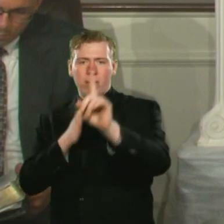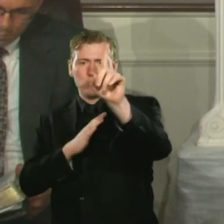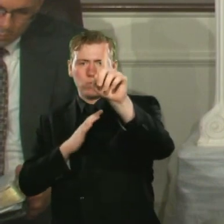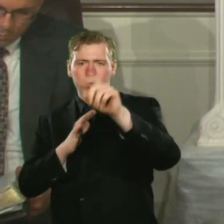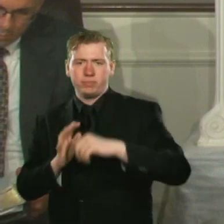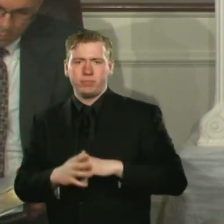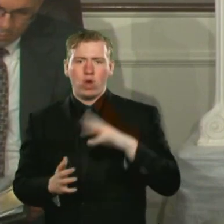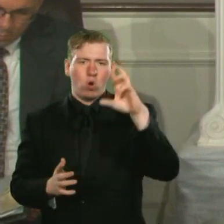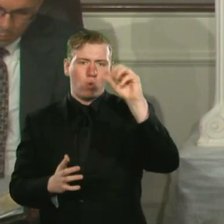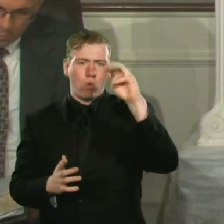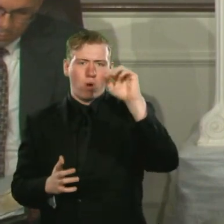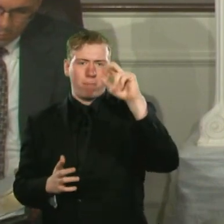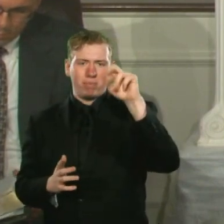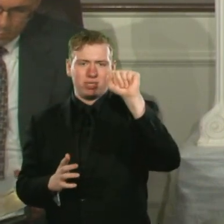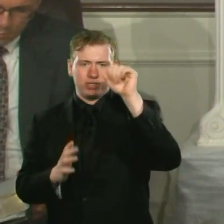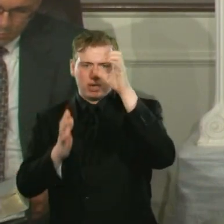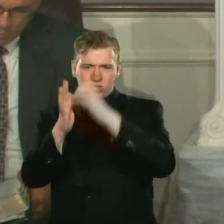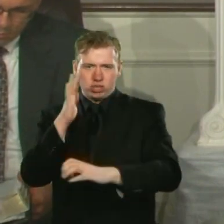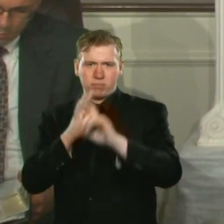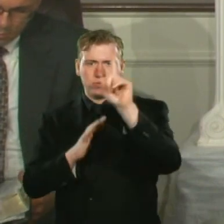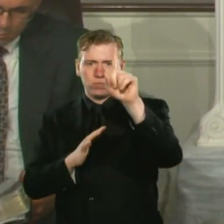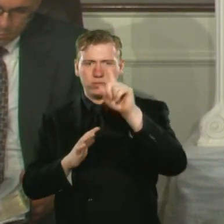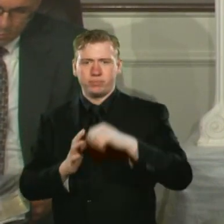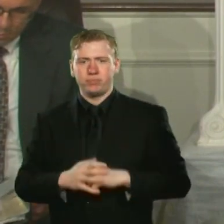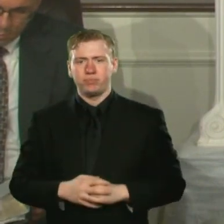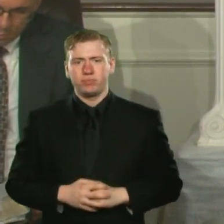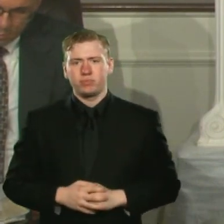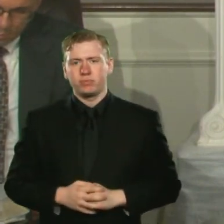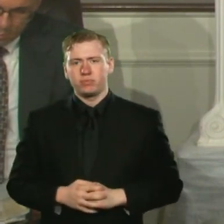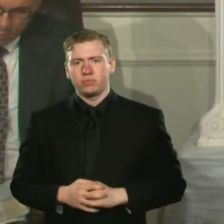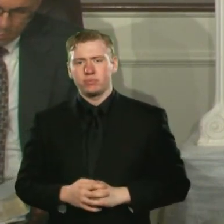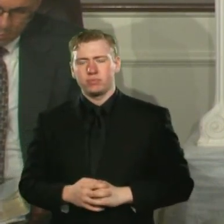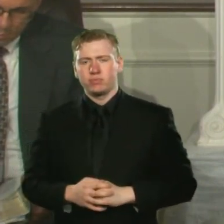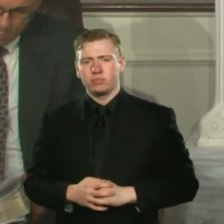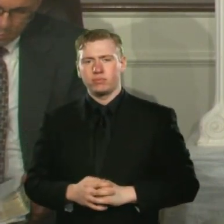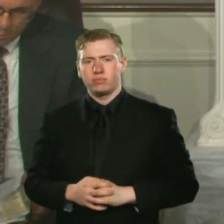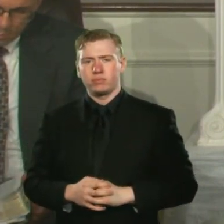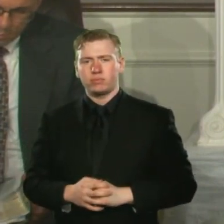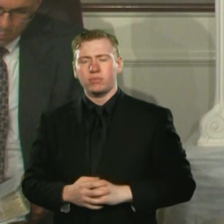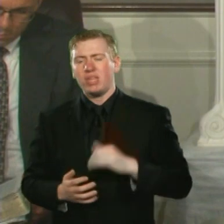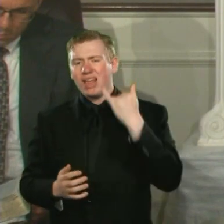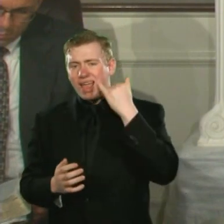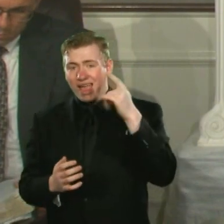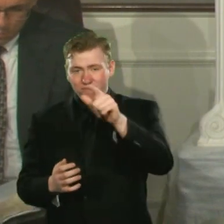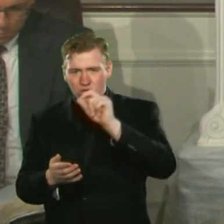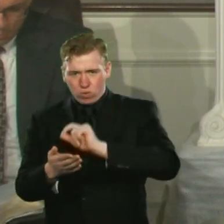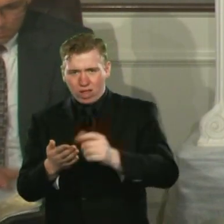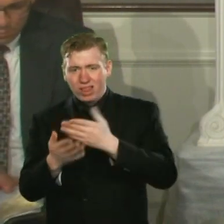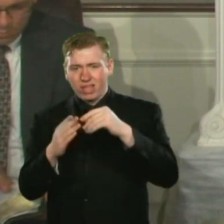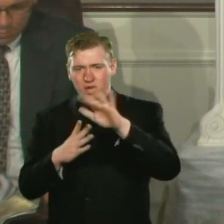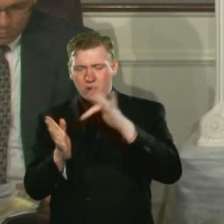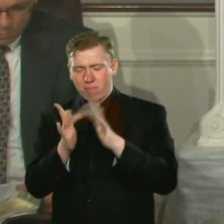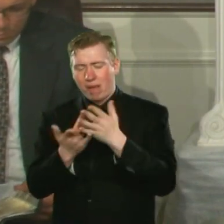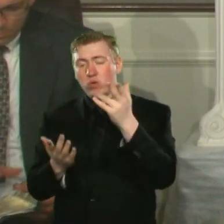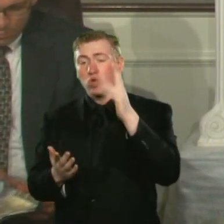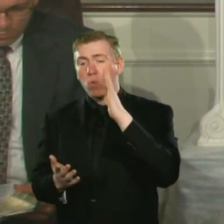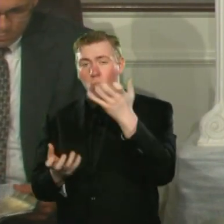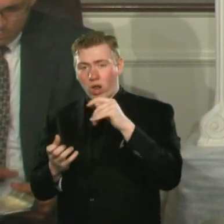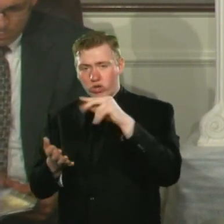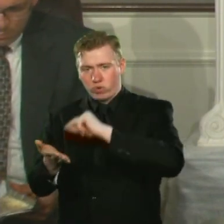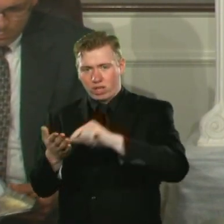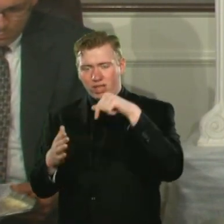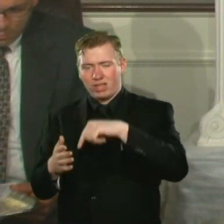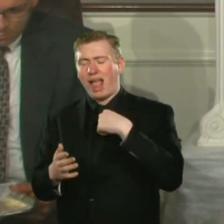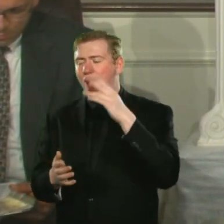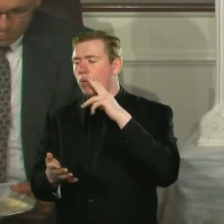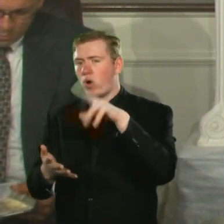Thank you for turning with me. I think it's important for you to see this. If you're in the habit of underlining things in your Bible, you'll want to underline this. I'm going to read a portion of the